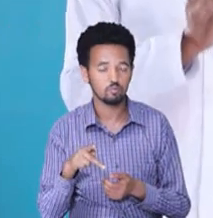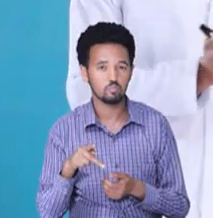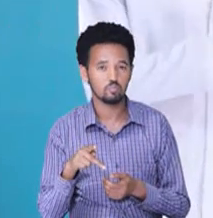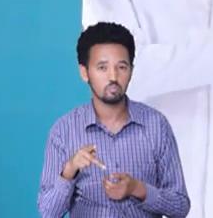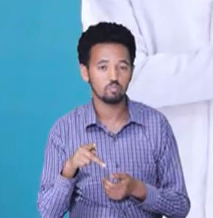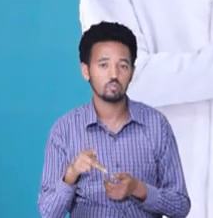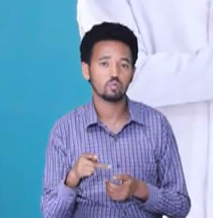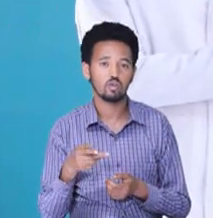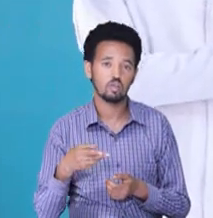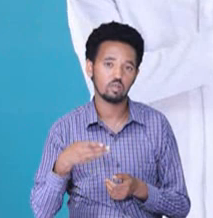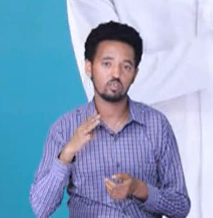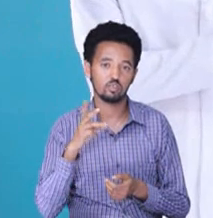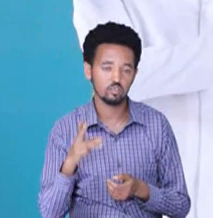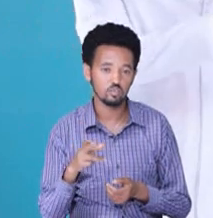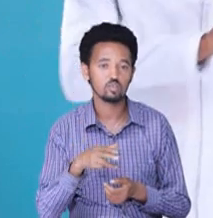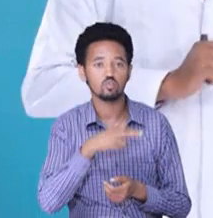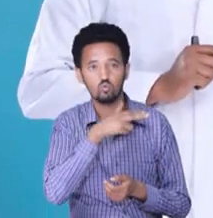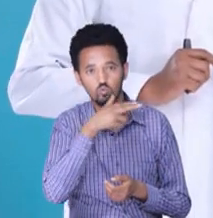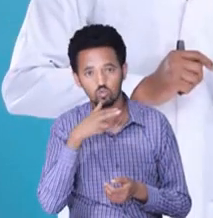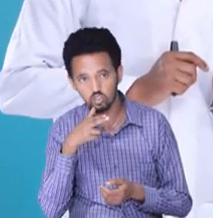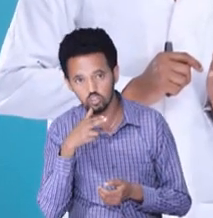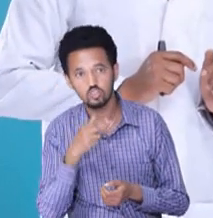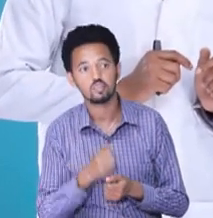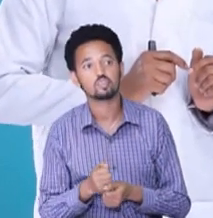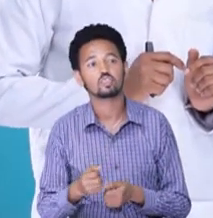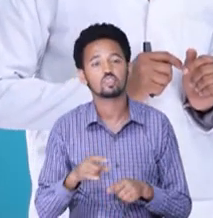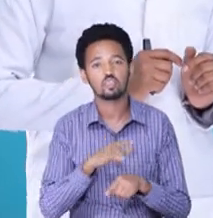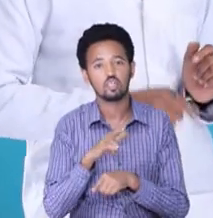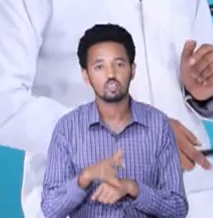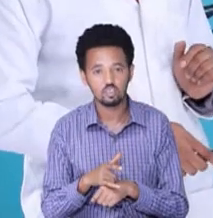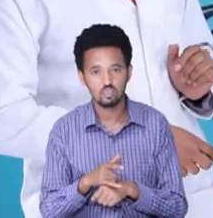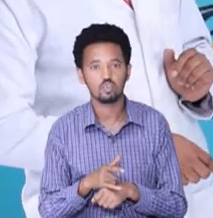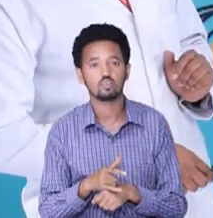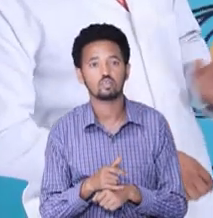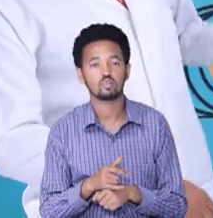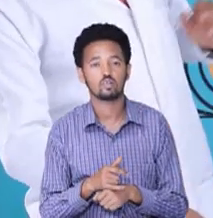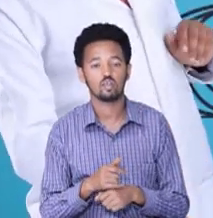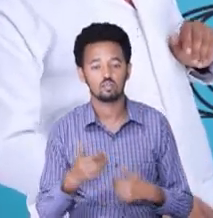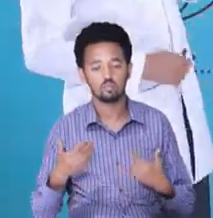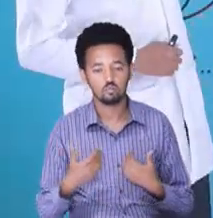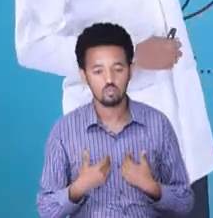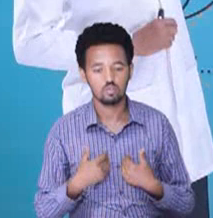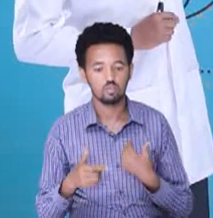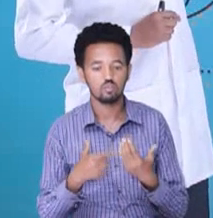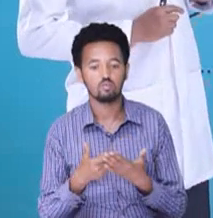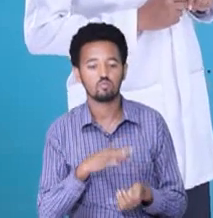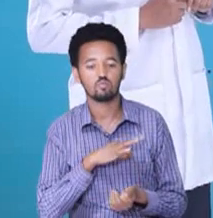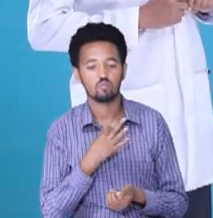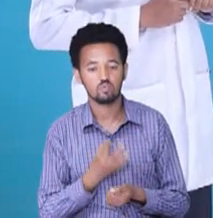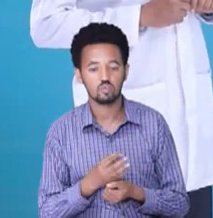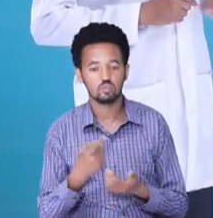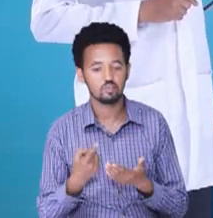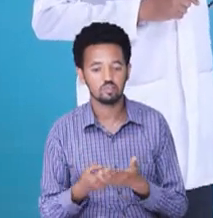of Austria and Prussia to struggle against the National Assembly in France. Then the